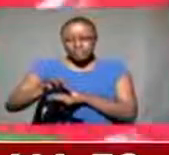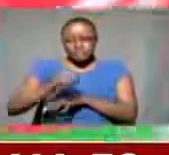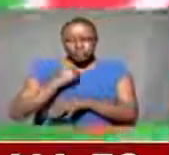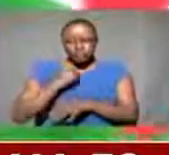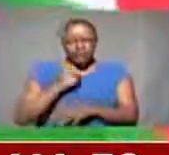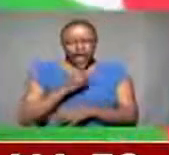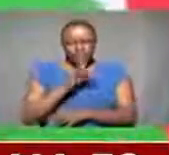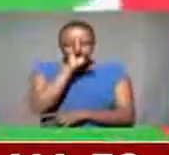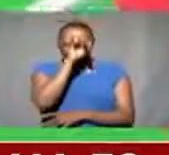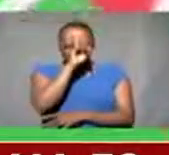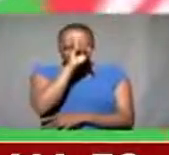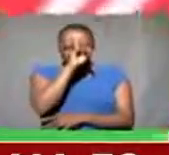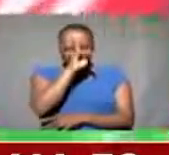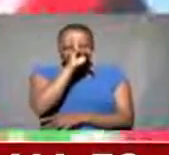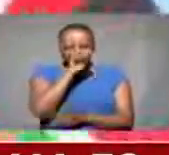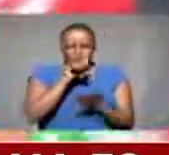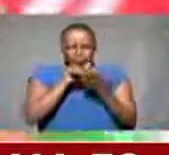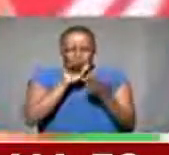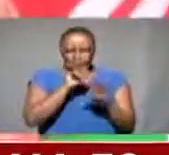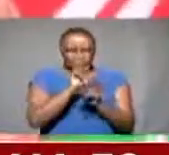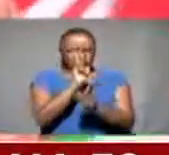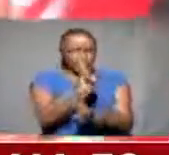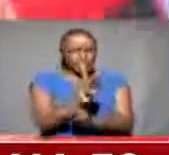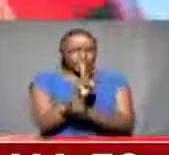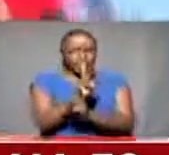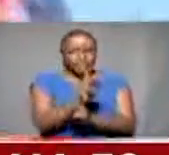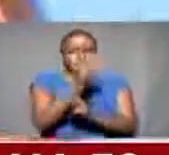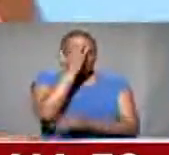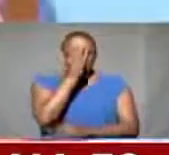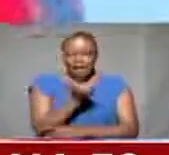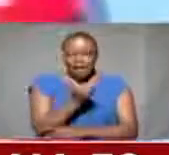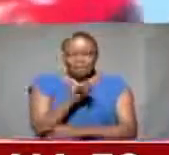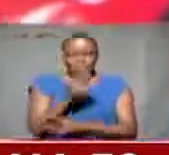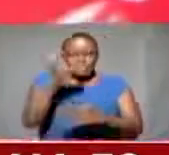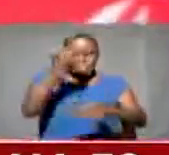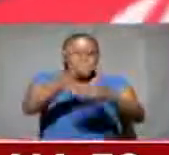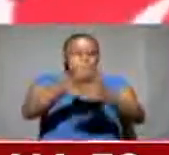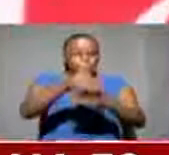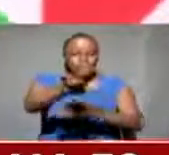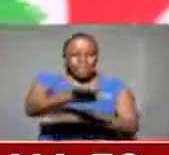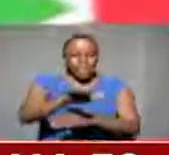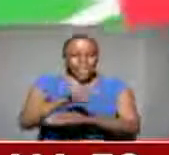extra vigilant and extra careful, because it is a border point.